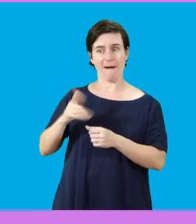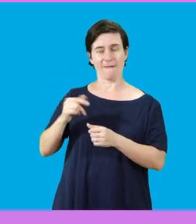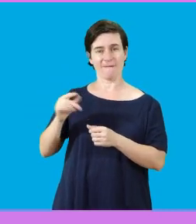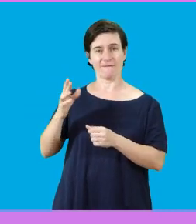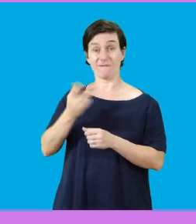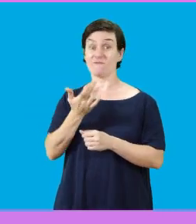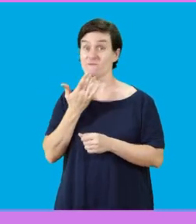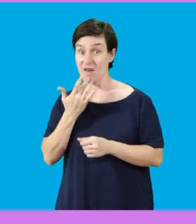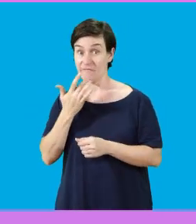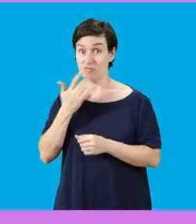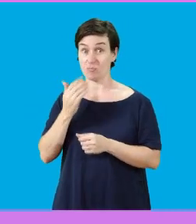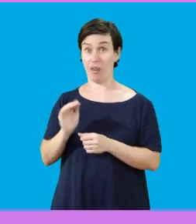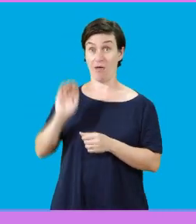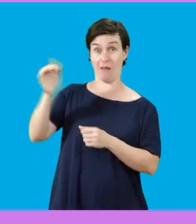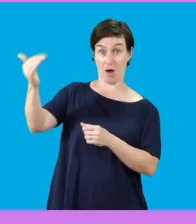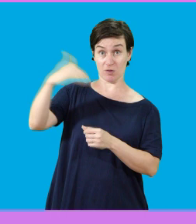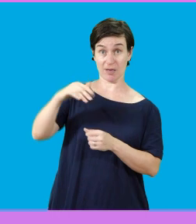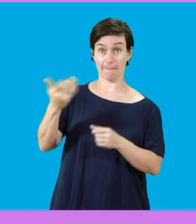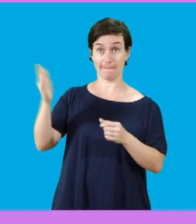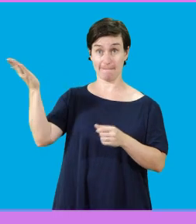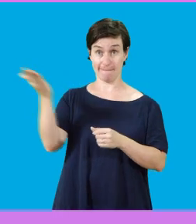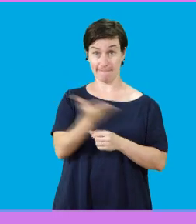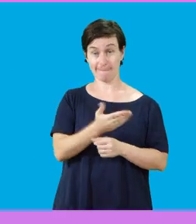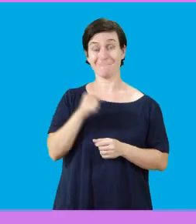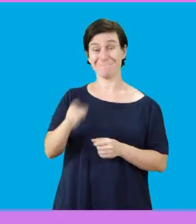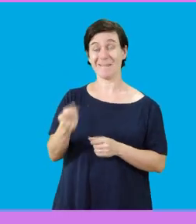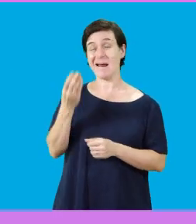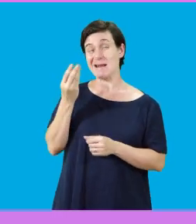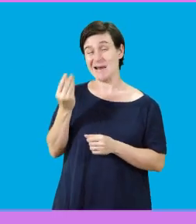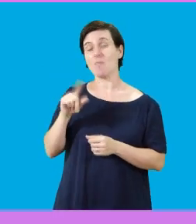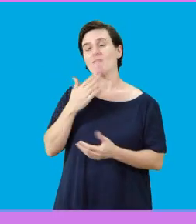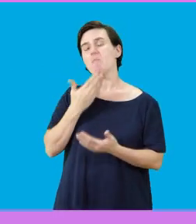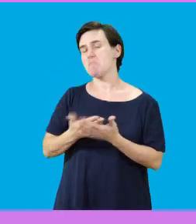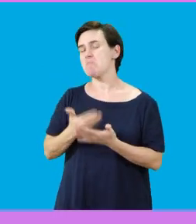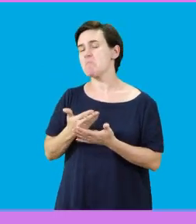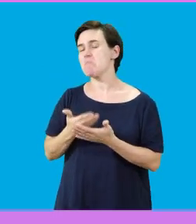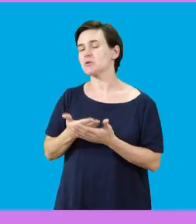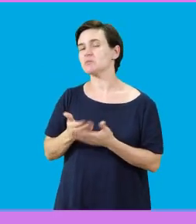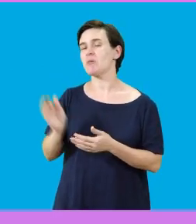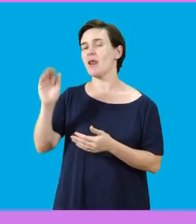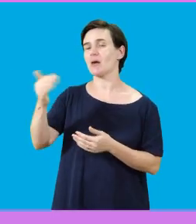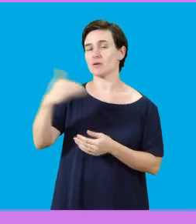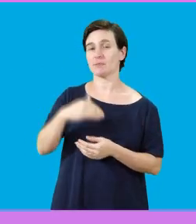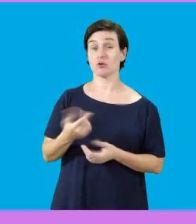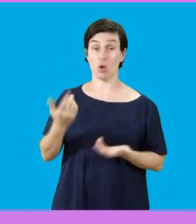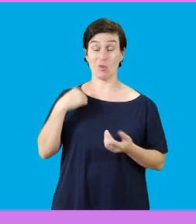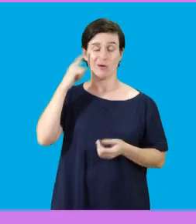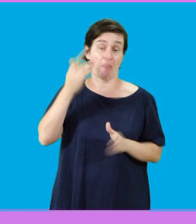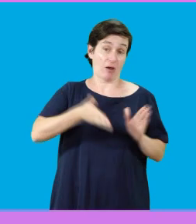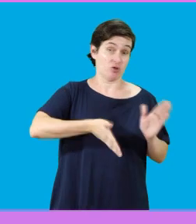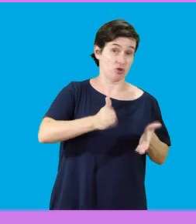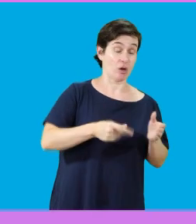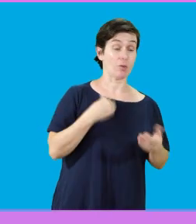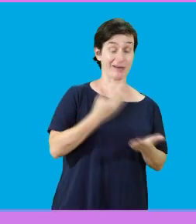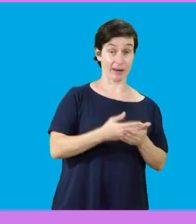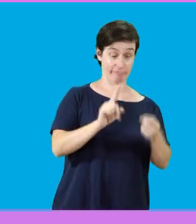by the number of all possible outcomes. So if ever we are watching a soccer match, we know that the possible outcomes are actually three. It is